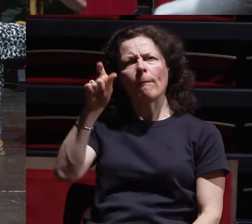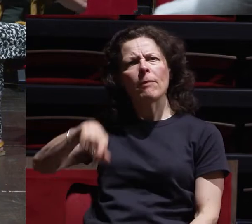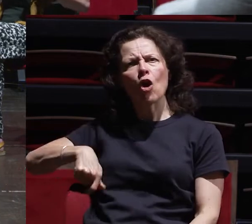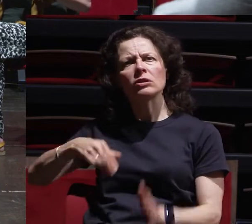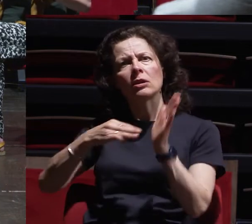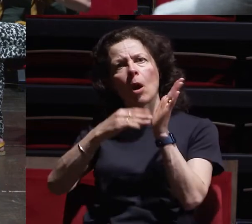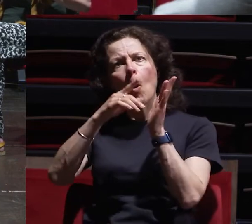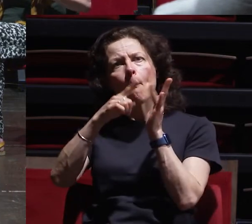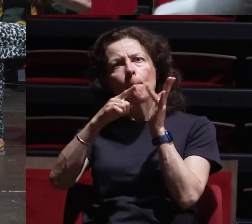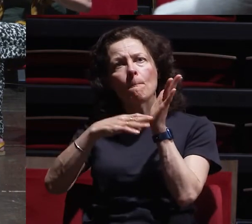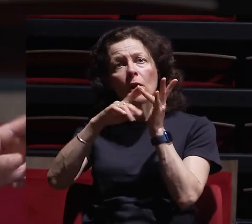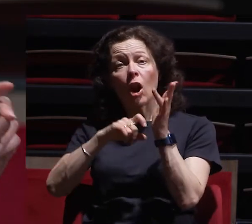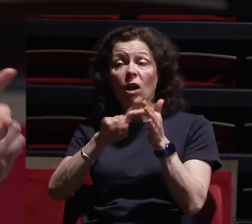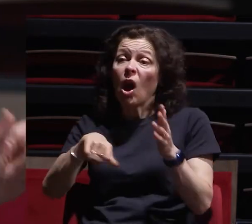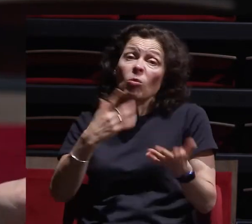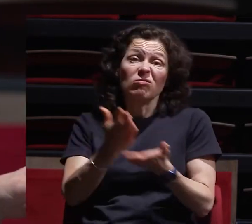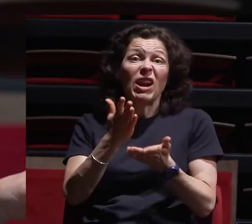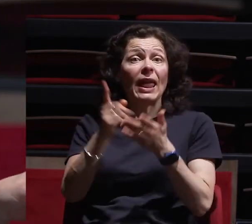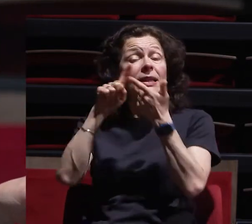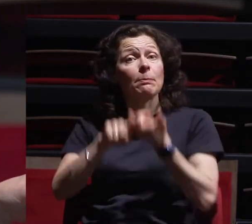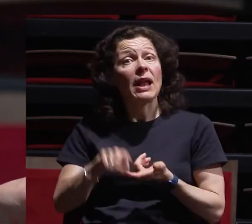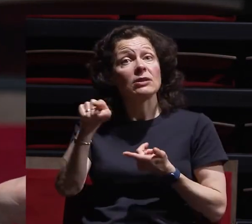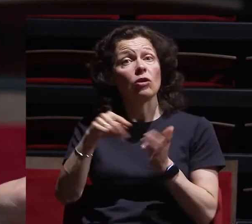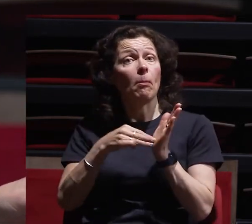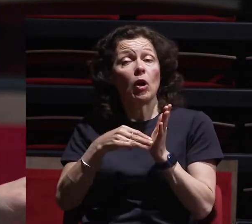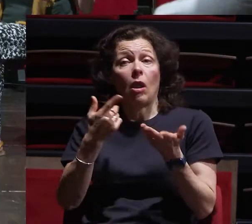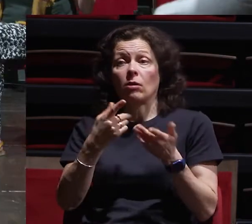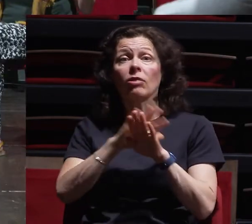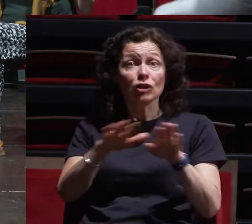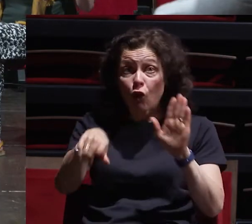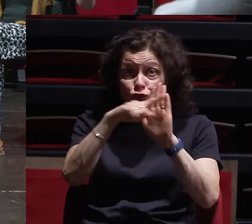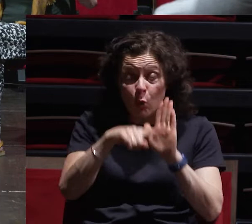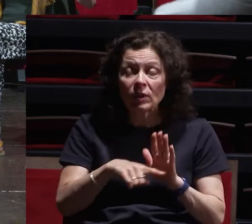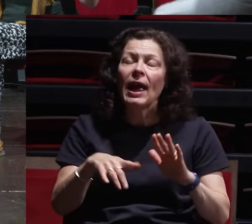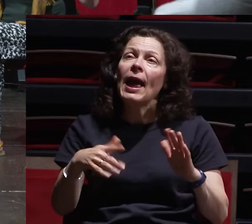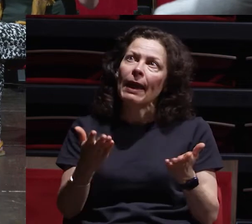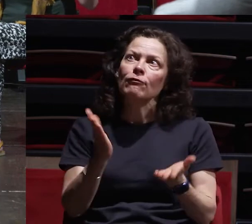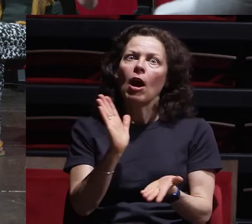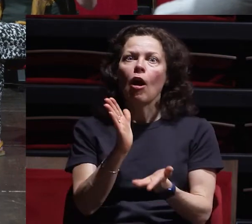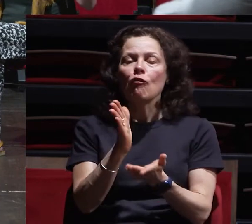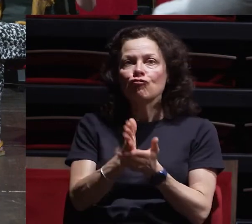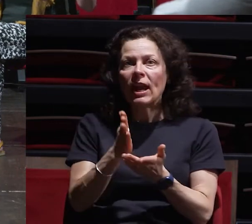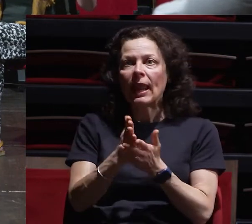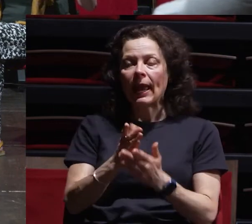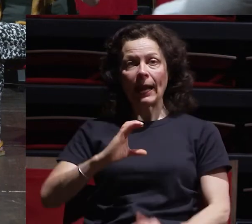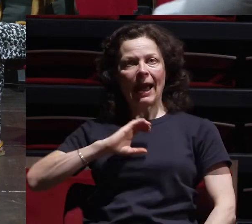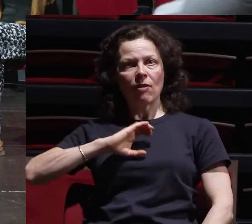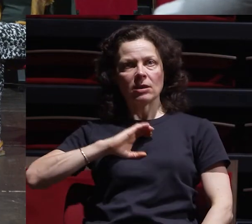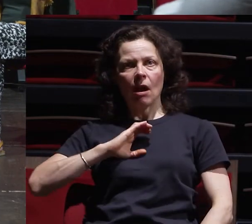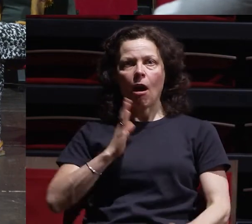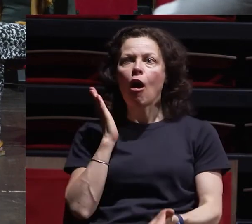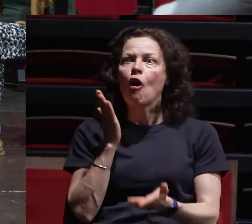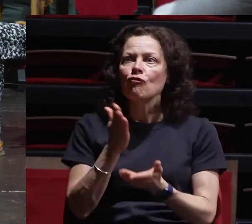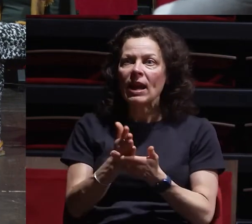you there. What is it about that doesn't have that effect? It totally depends on the monologue. I'm saying there's no rules. It could be if